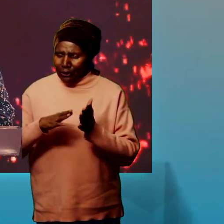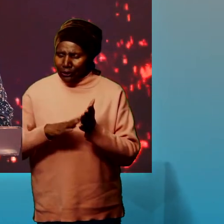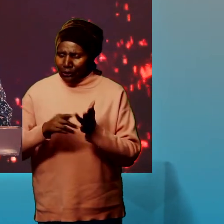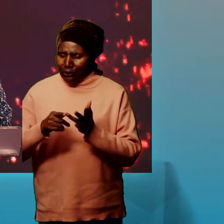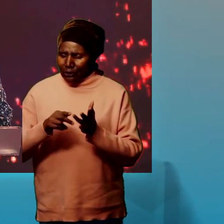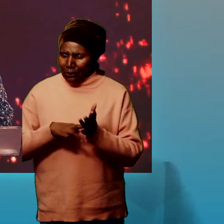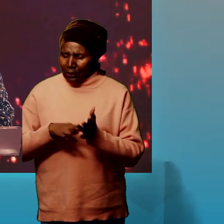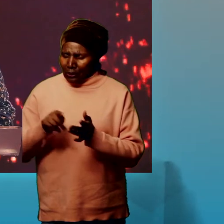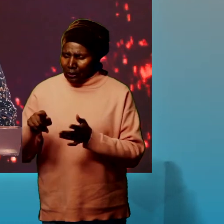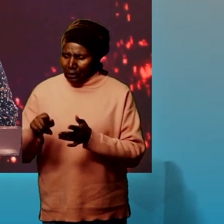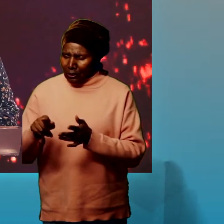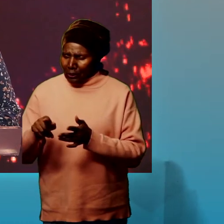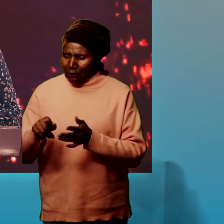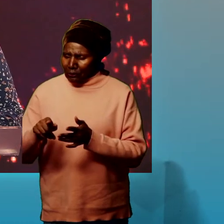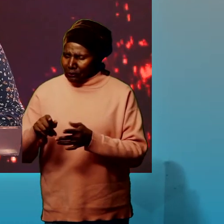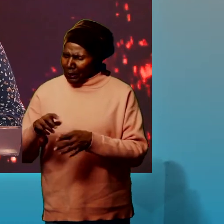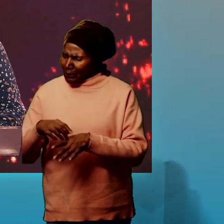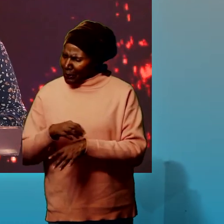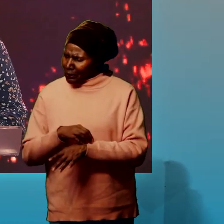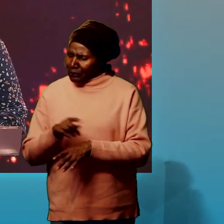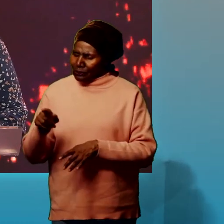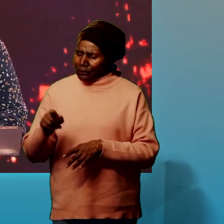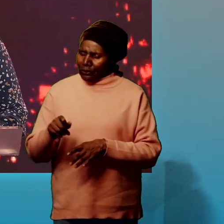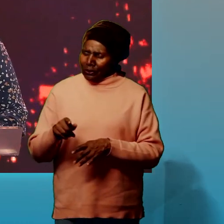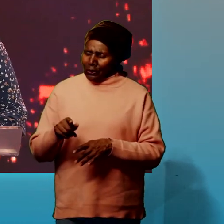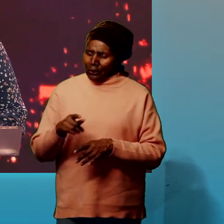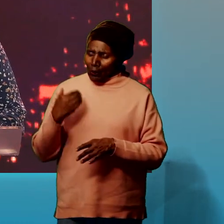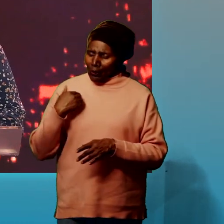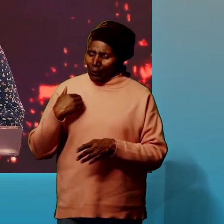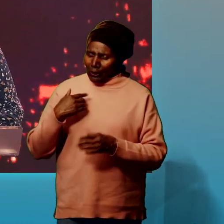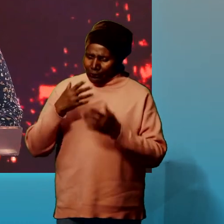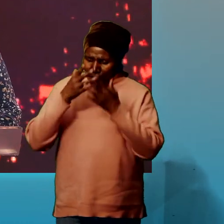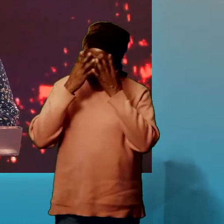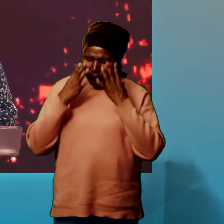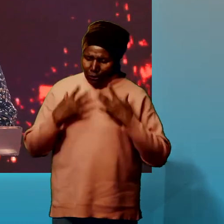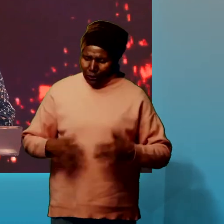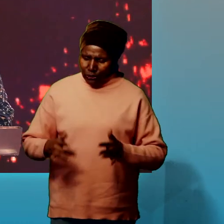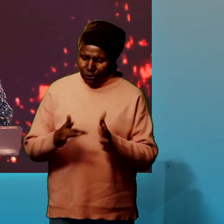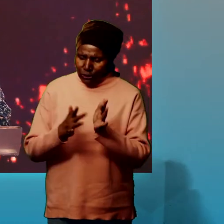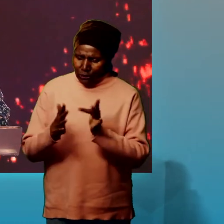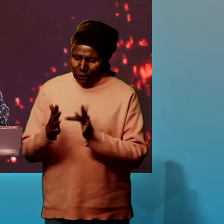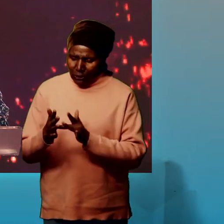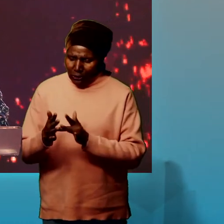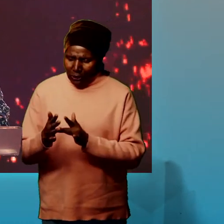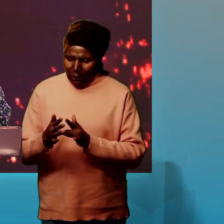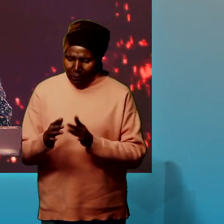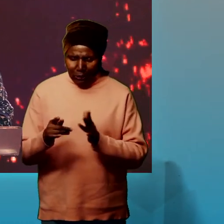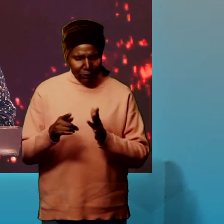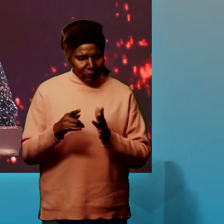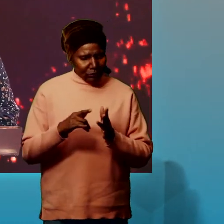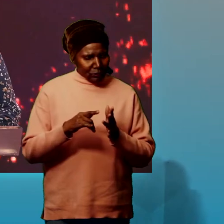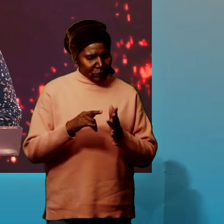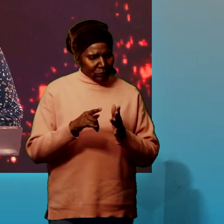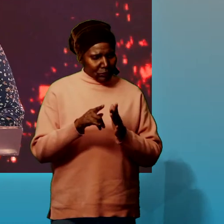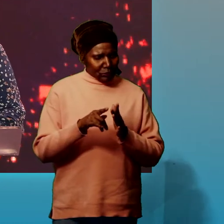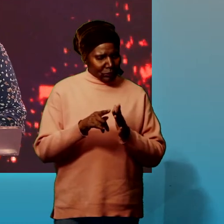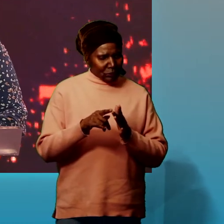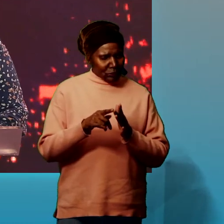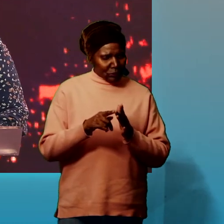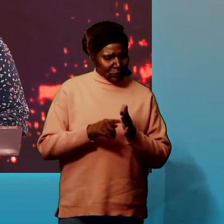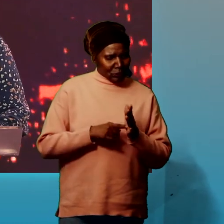oil. And there was an objection by Judas, but Jesus said in verse